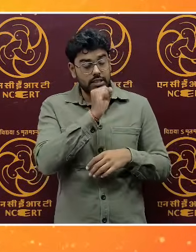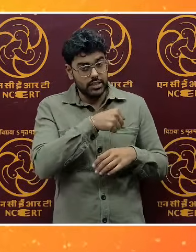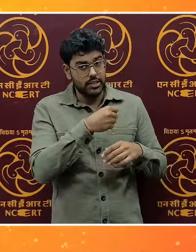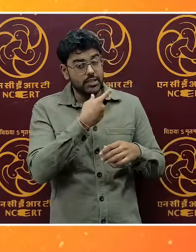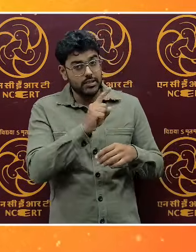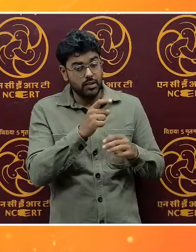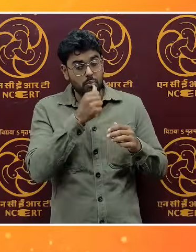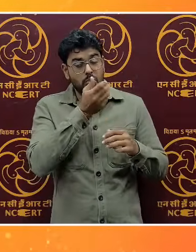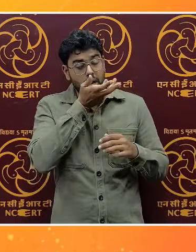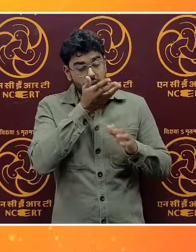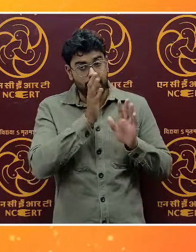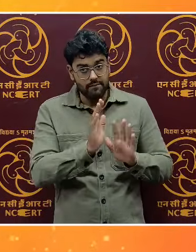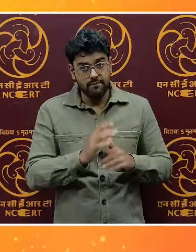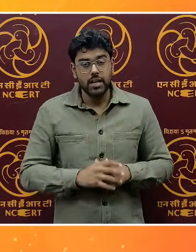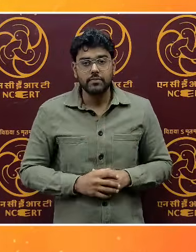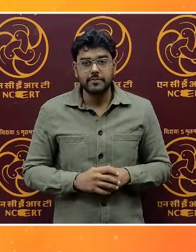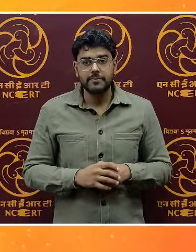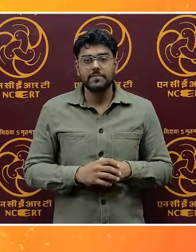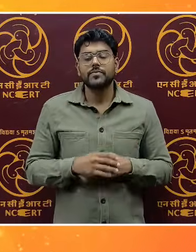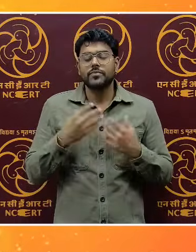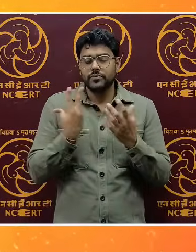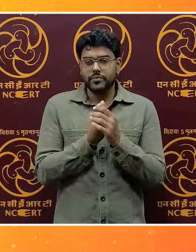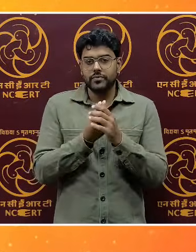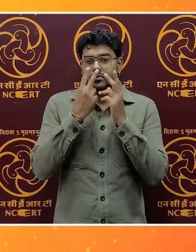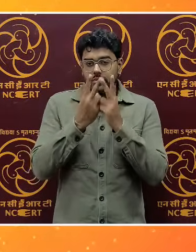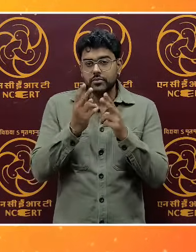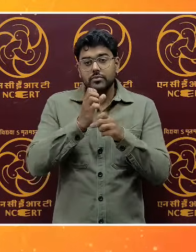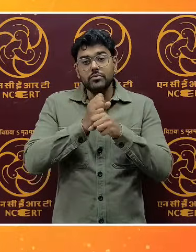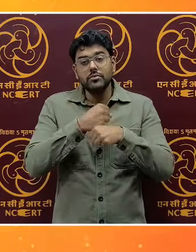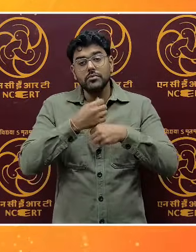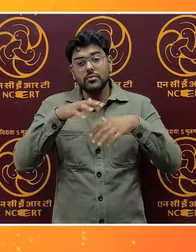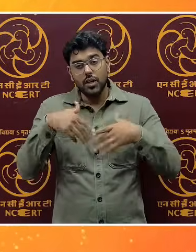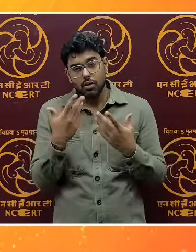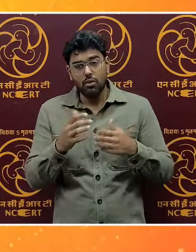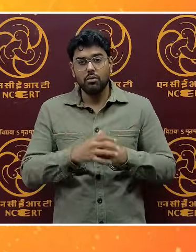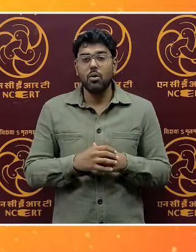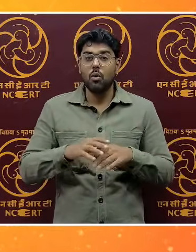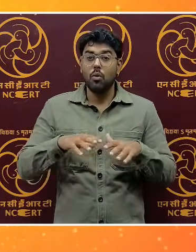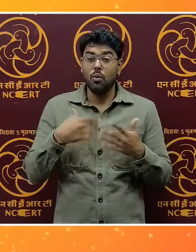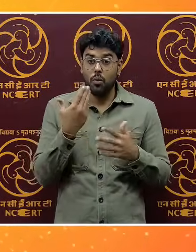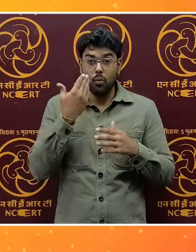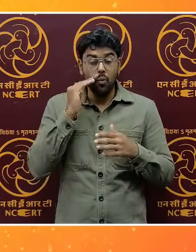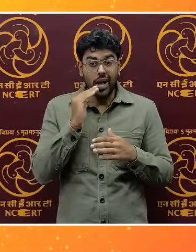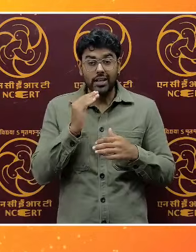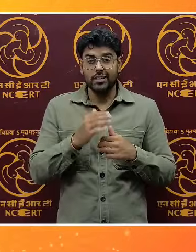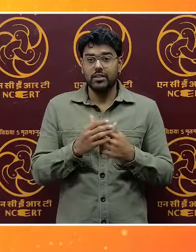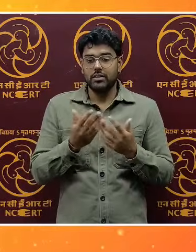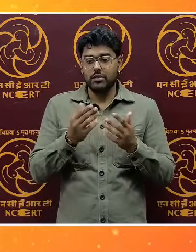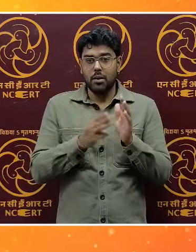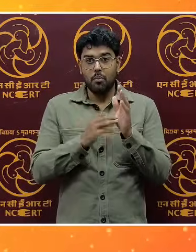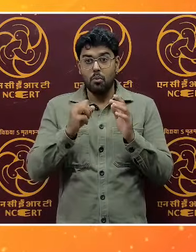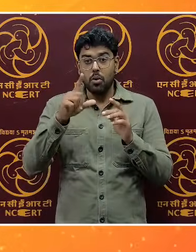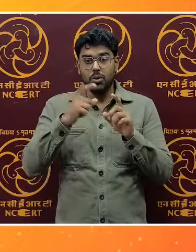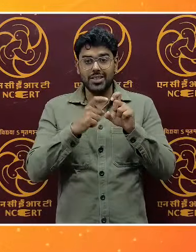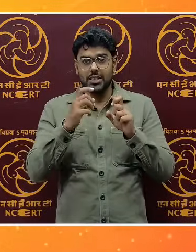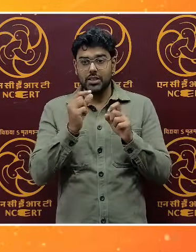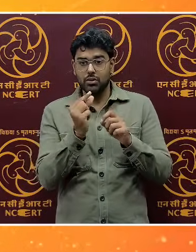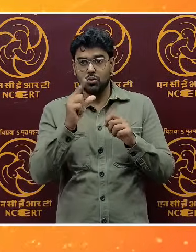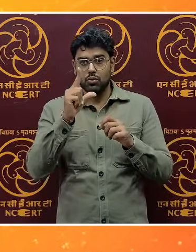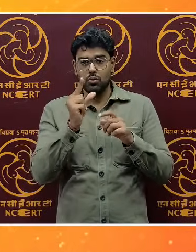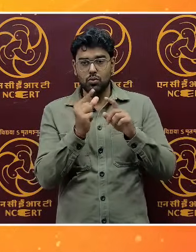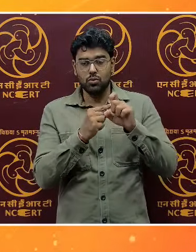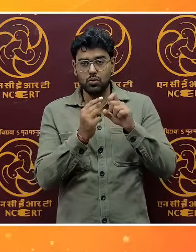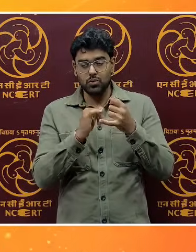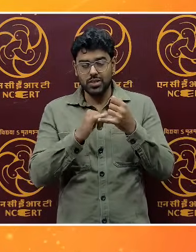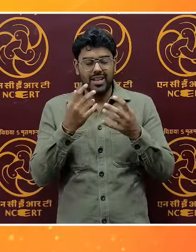rightly said. Now we'll just see how are they formed. Yes. Or why molecule formation is taking place. See, all the elements which are